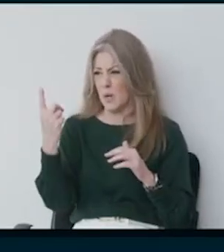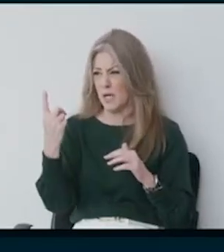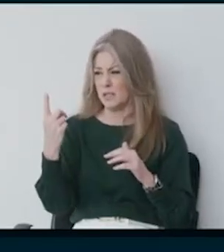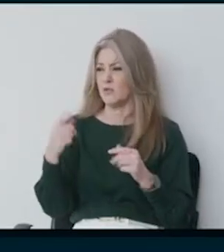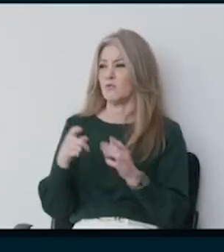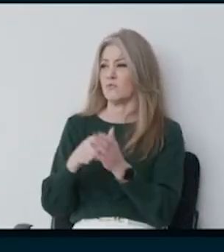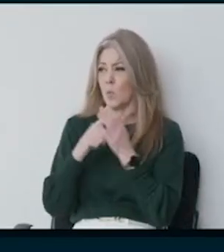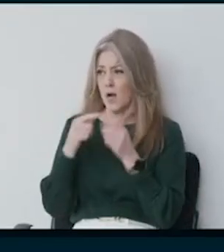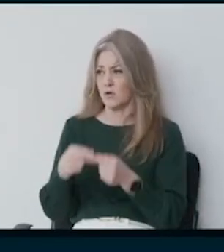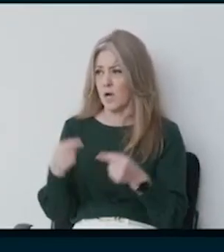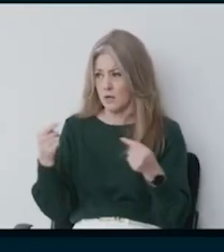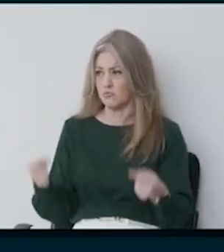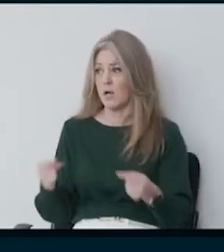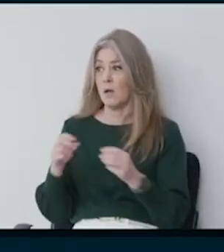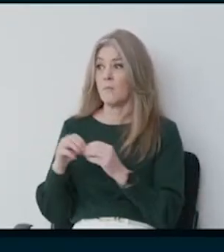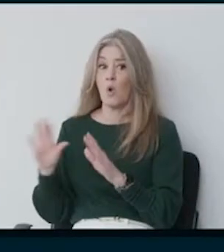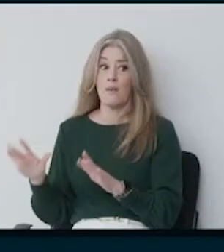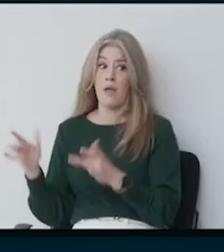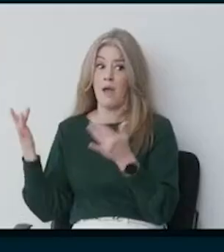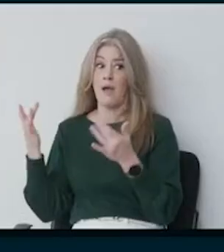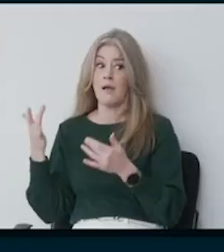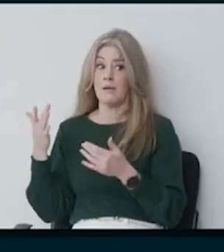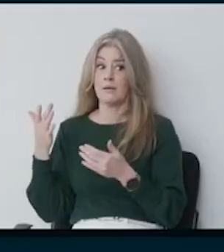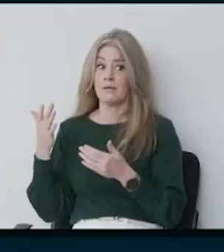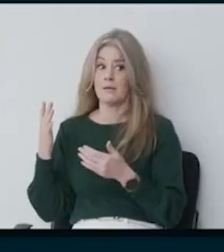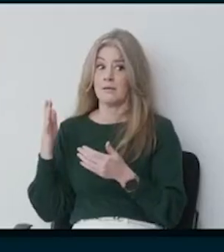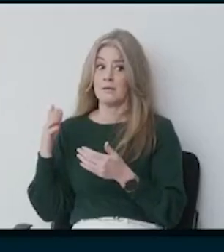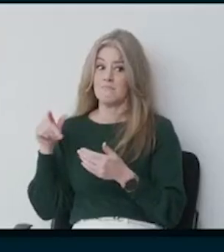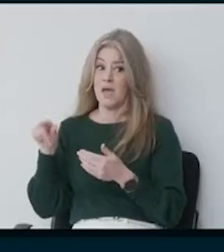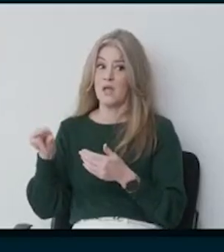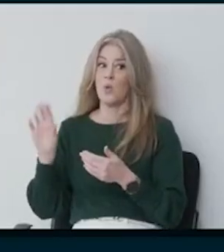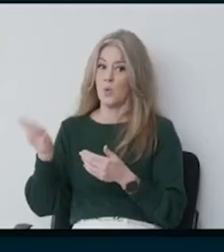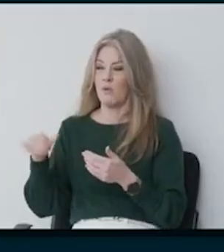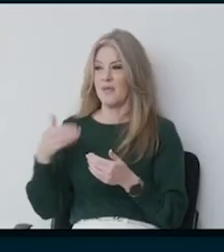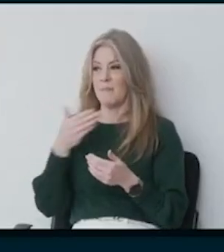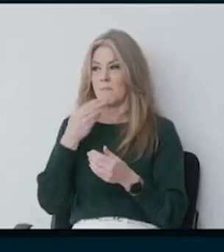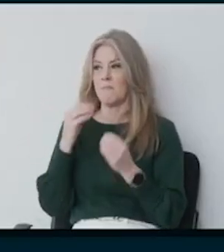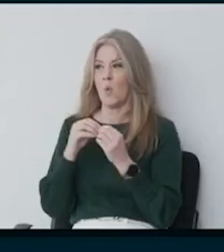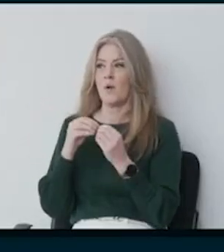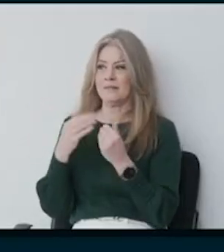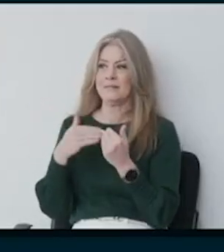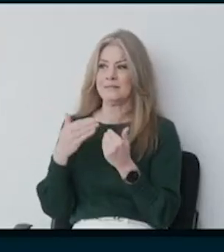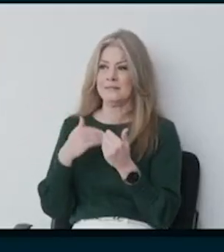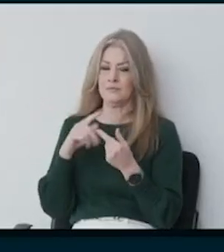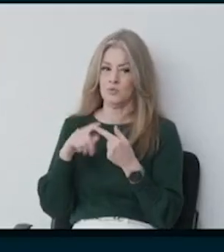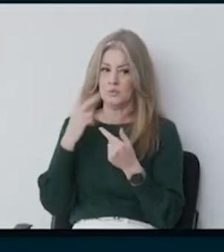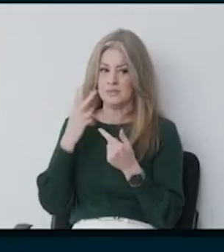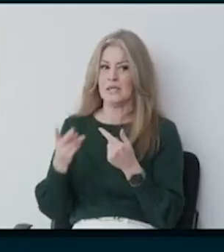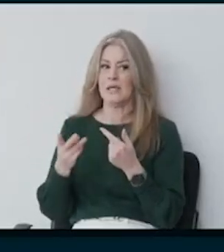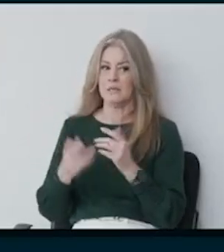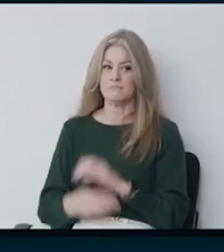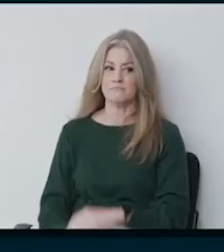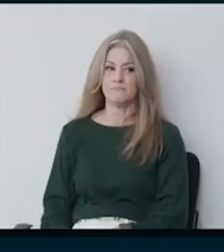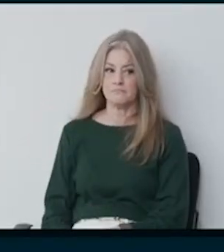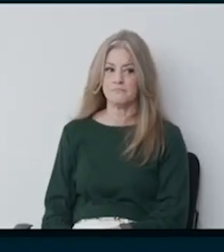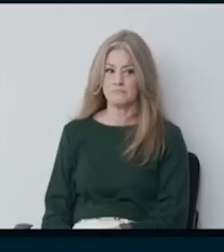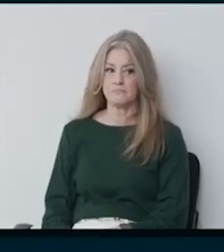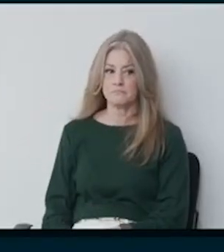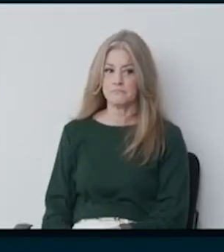But with the lighter button, it measured 4.6:1. And that's why it's so much easier to see that visual indication of